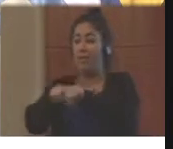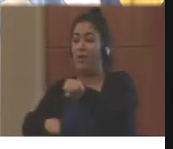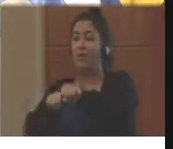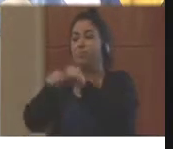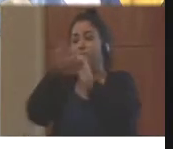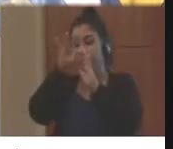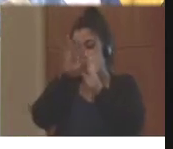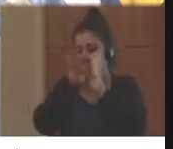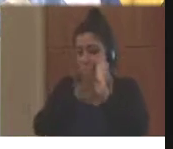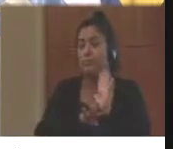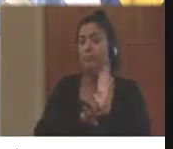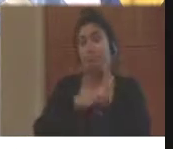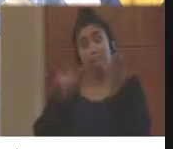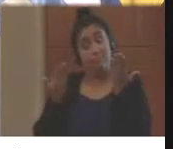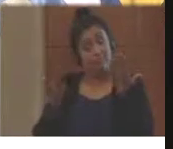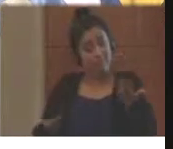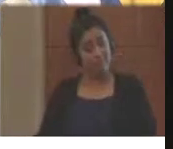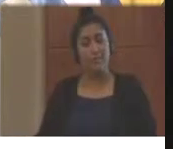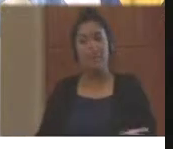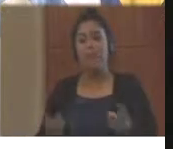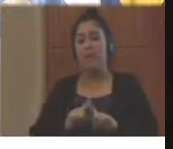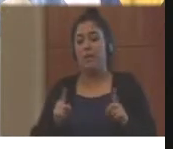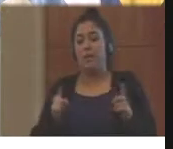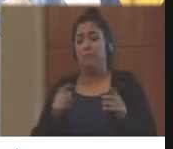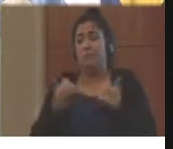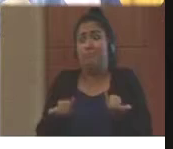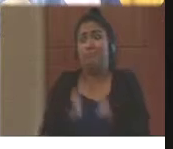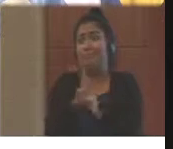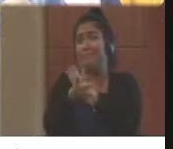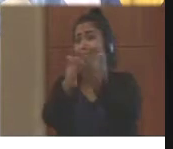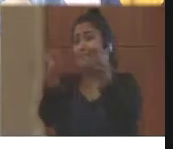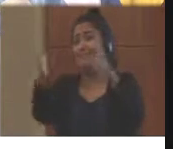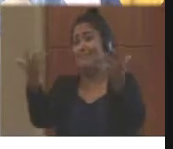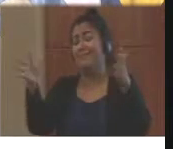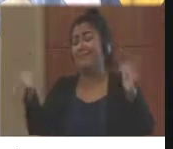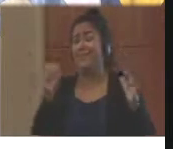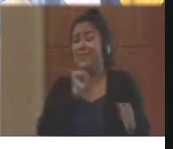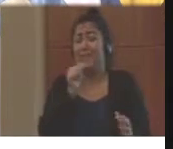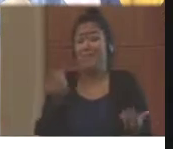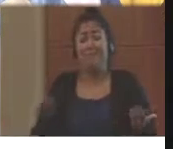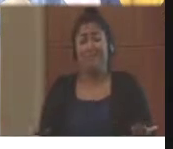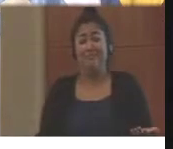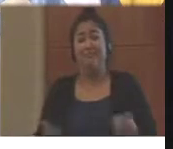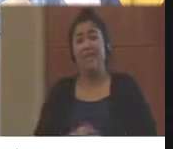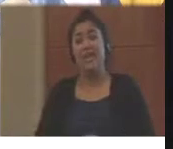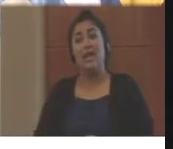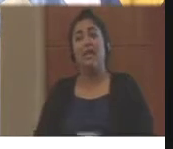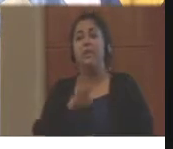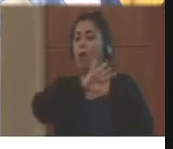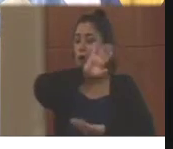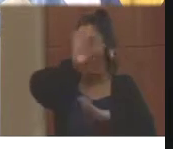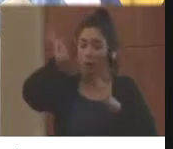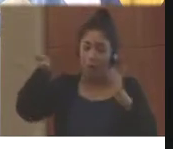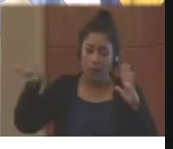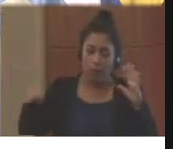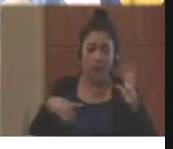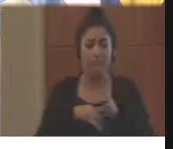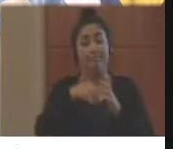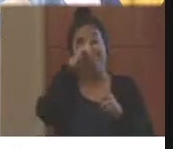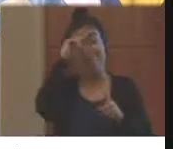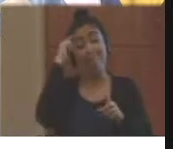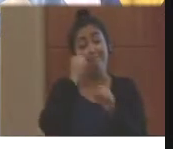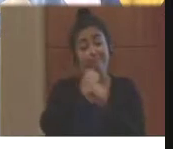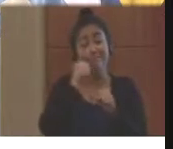maintained or even decreased, but that hasn't happened. Therefore, there is a task that we need